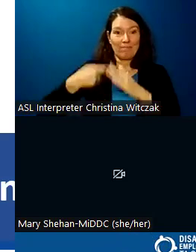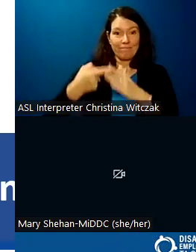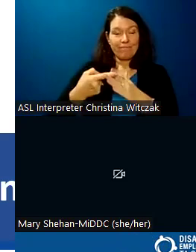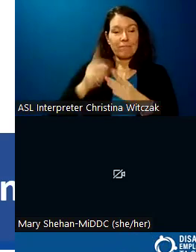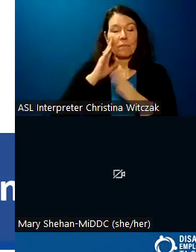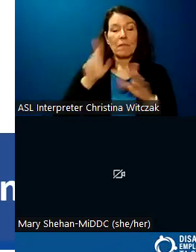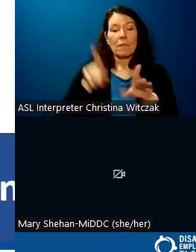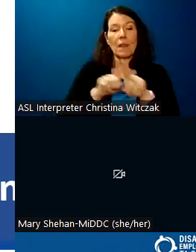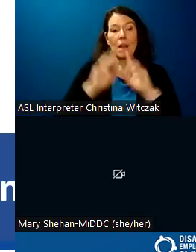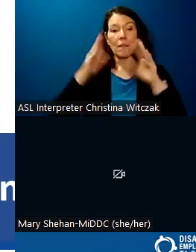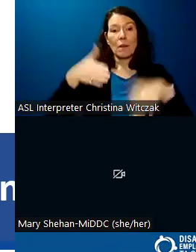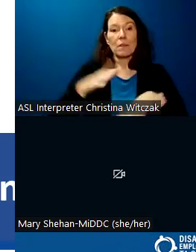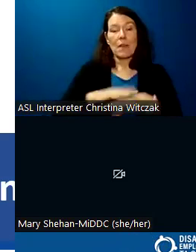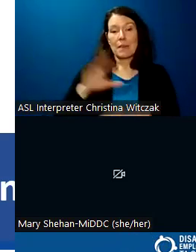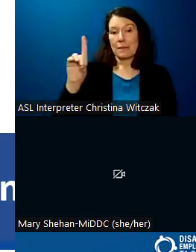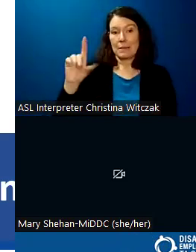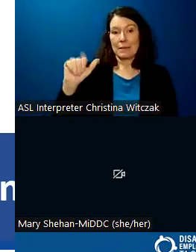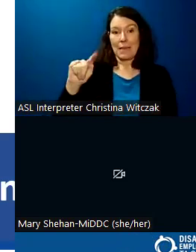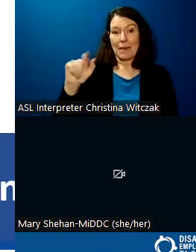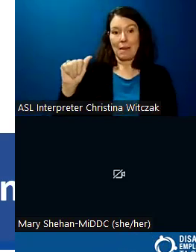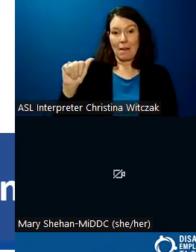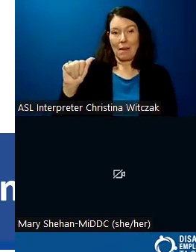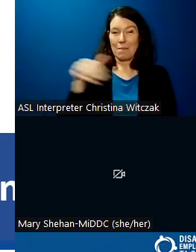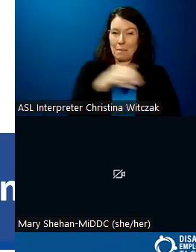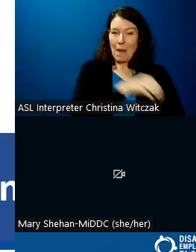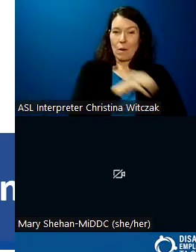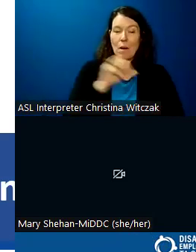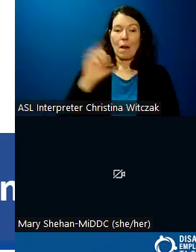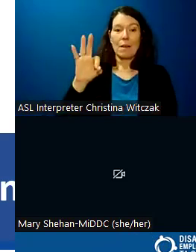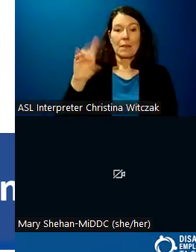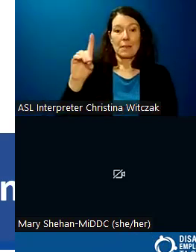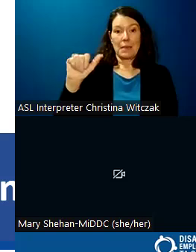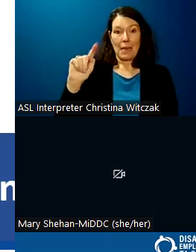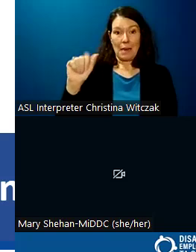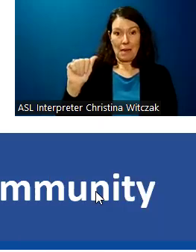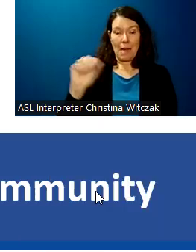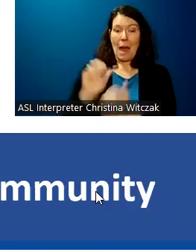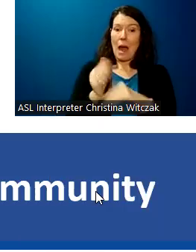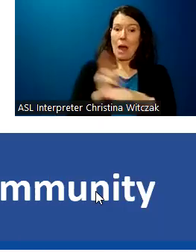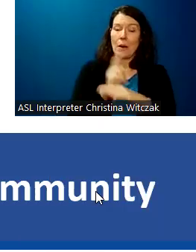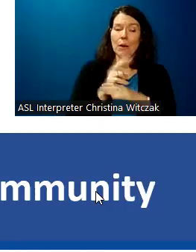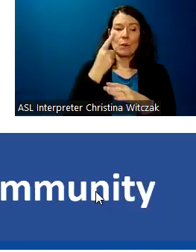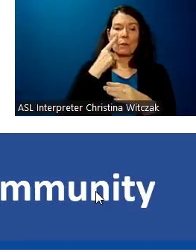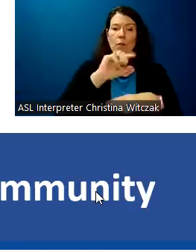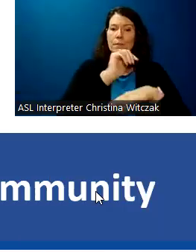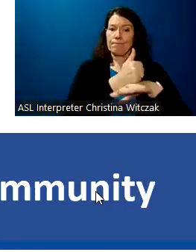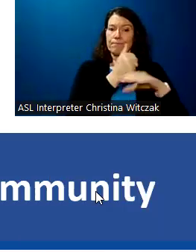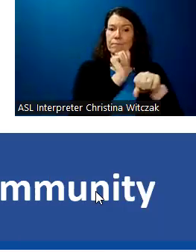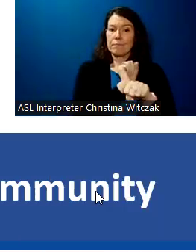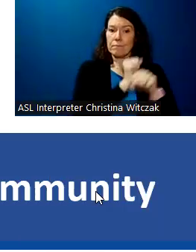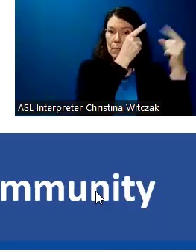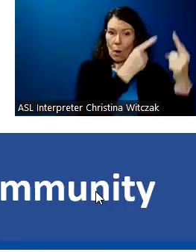be focusing on data, the power of data, and how we can use that data to set employment goals